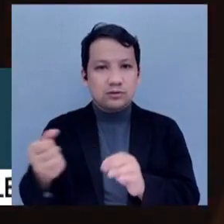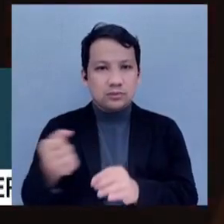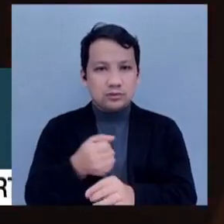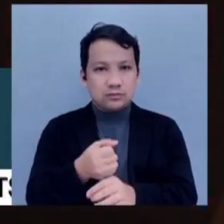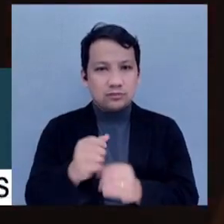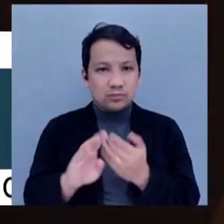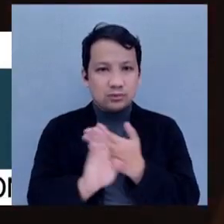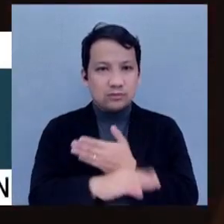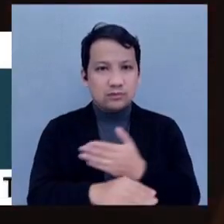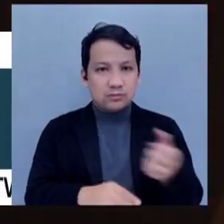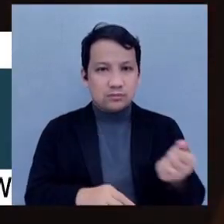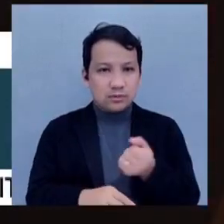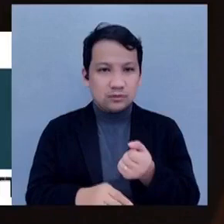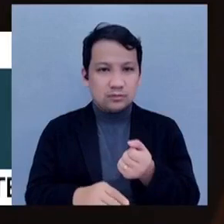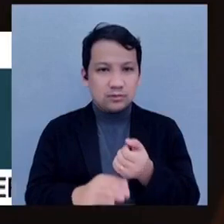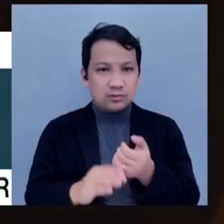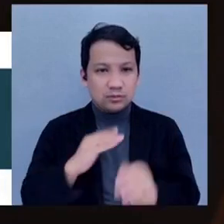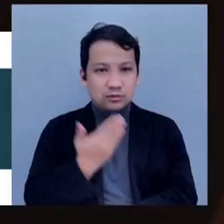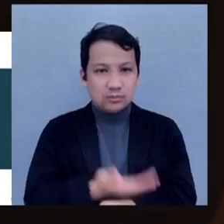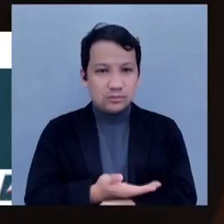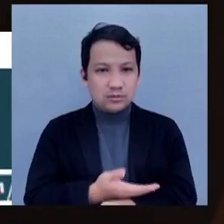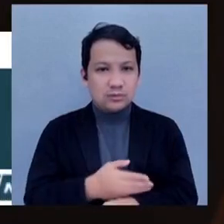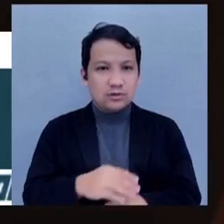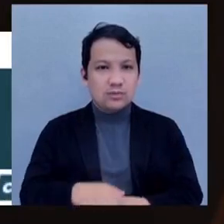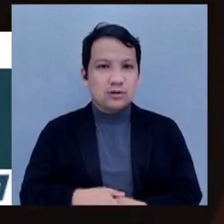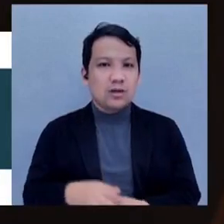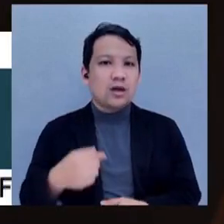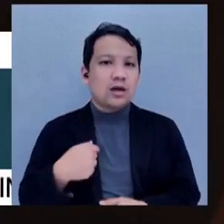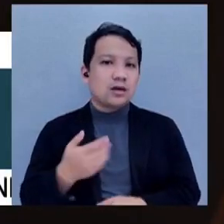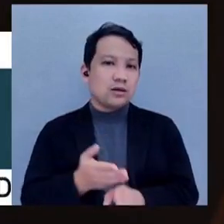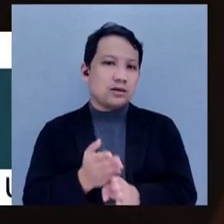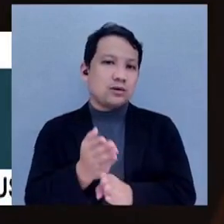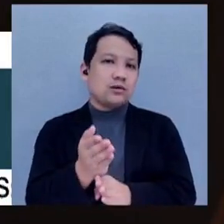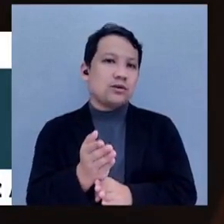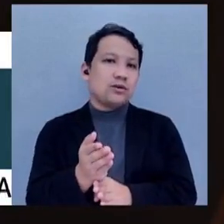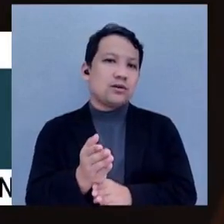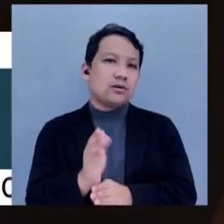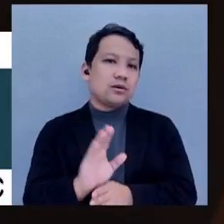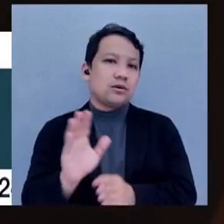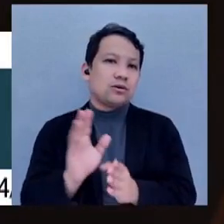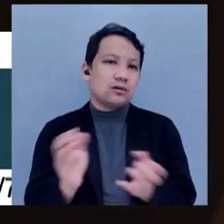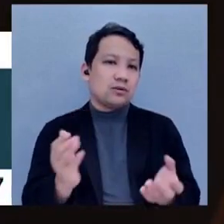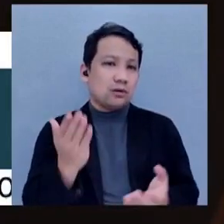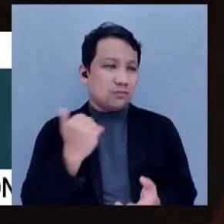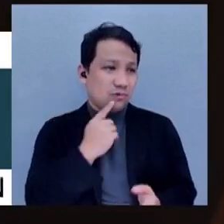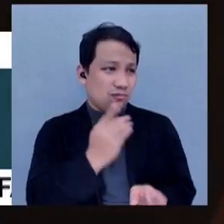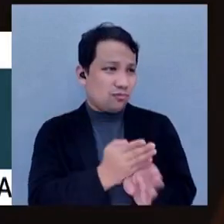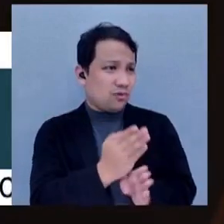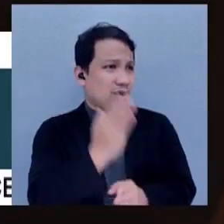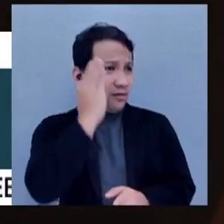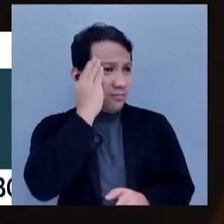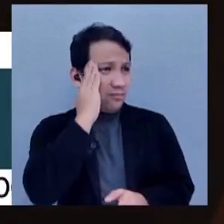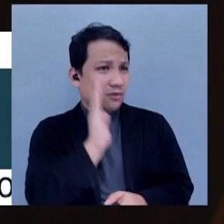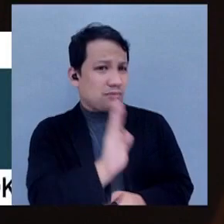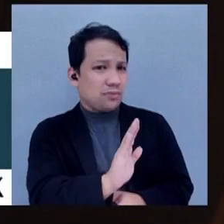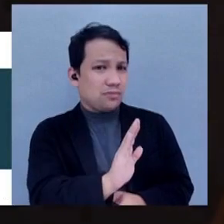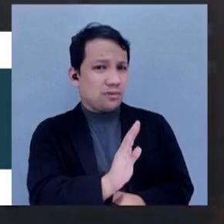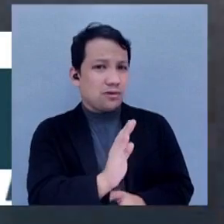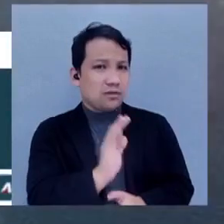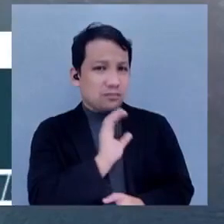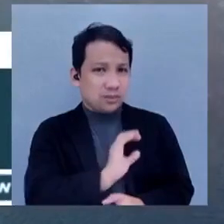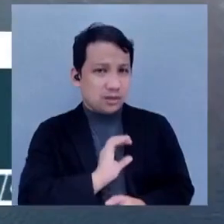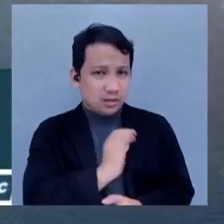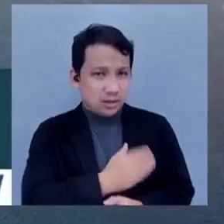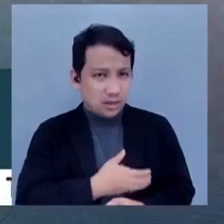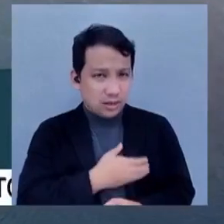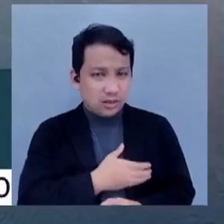lang ituwid sa tamang paraan. Dahil alam ko ang kanyang anong ugali, sir. Ama ako.